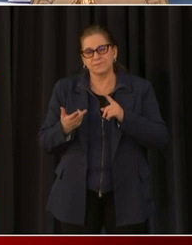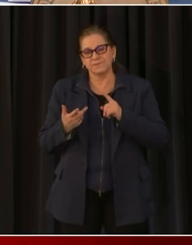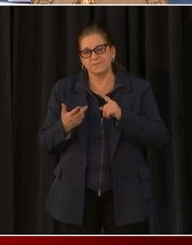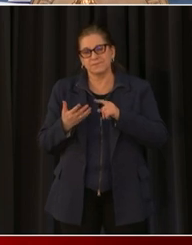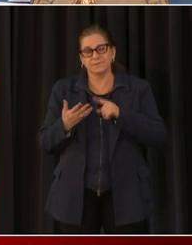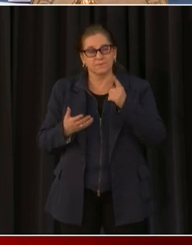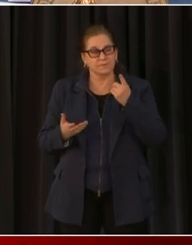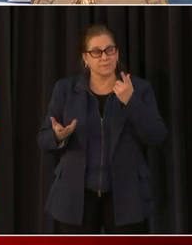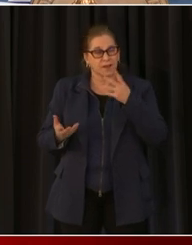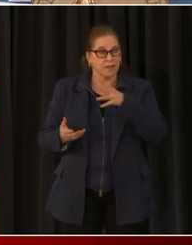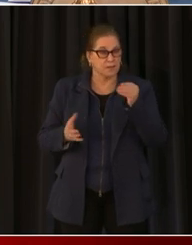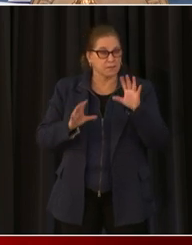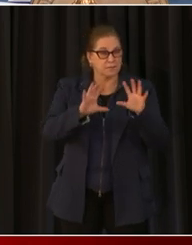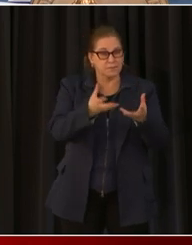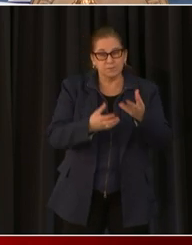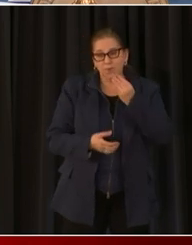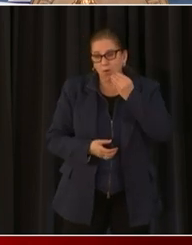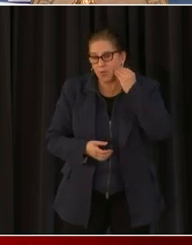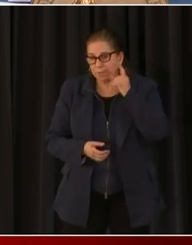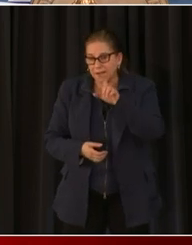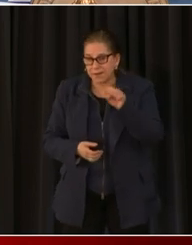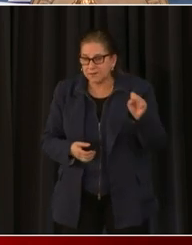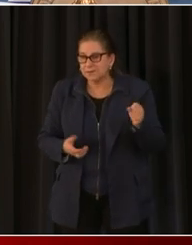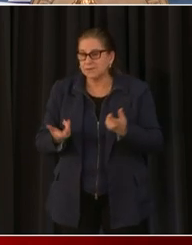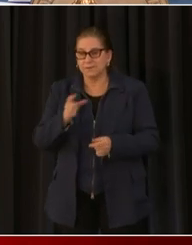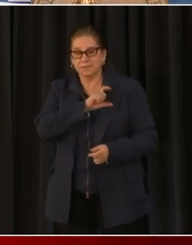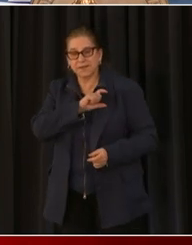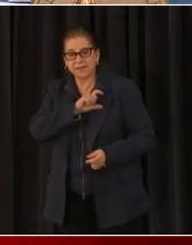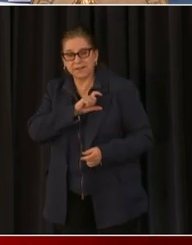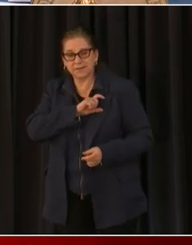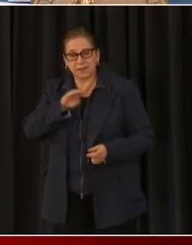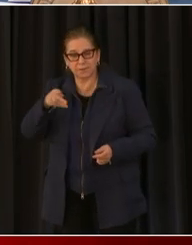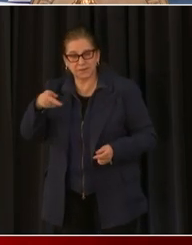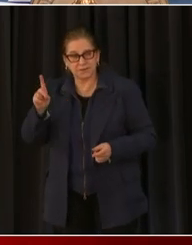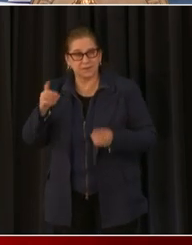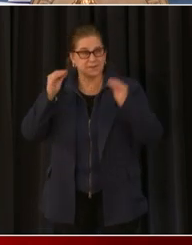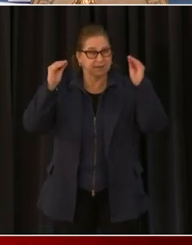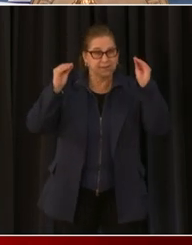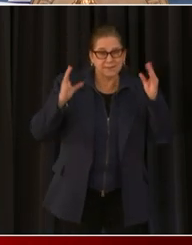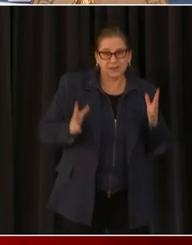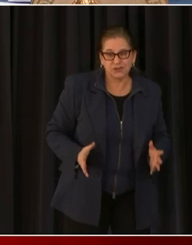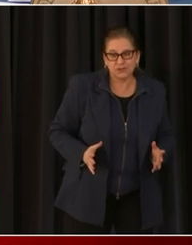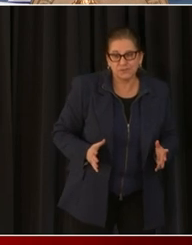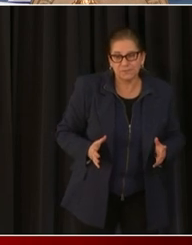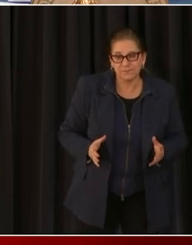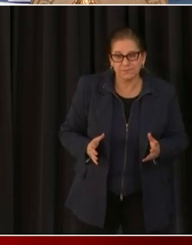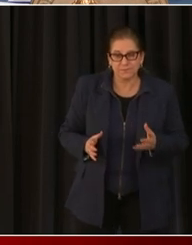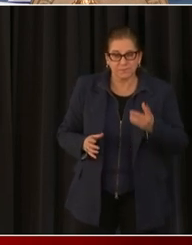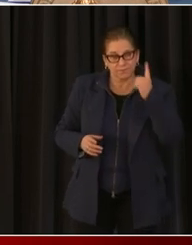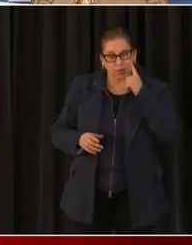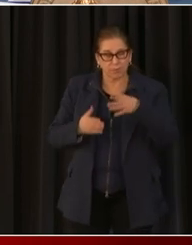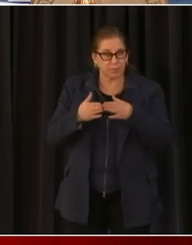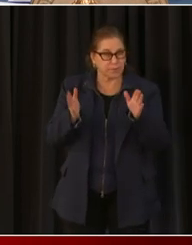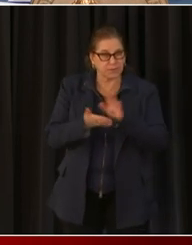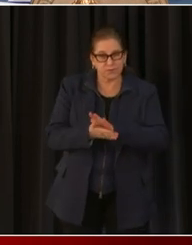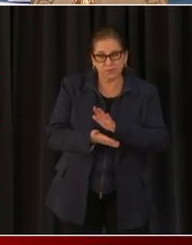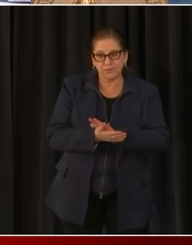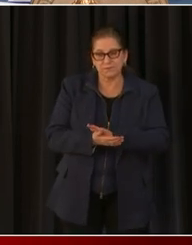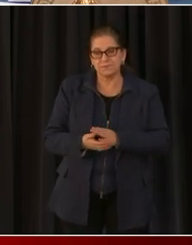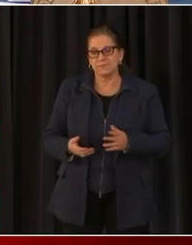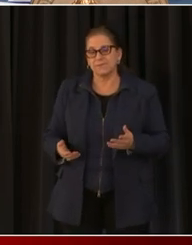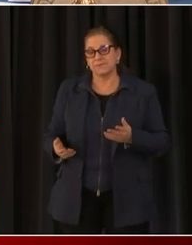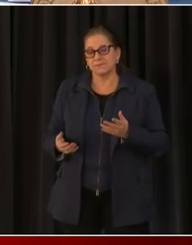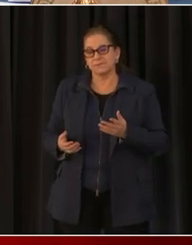experiencing homelessness, MPD, DC teachers who work for DC public schools, DC